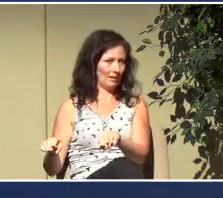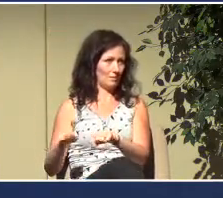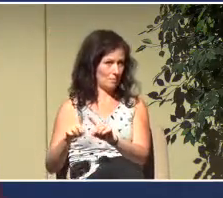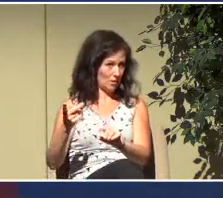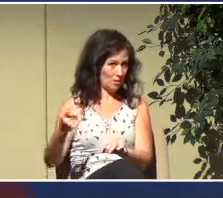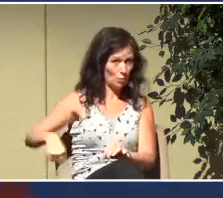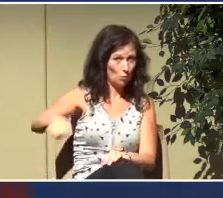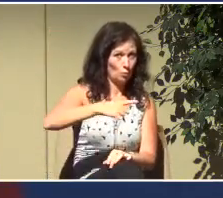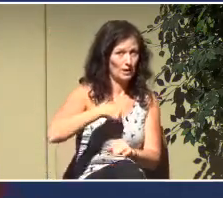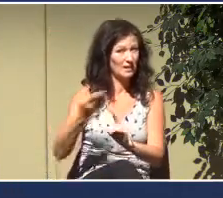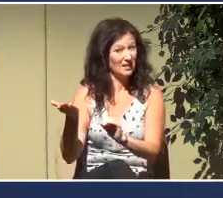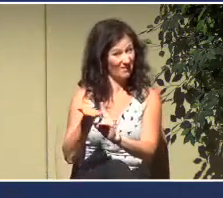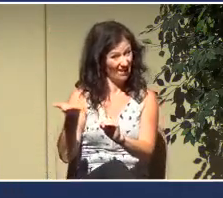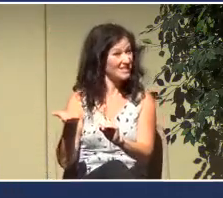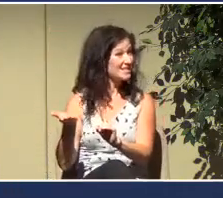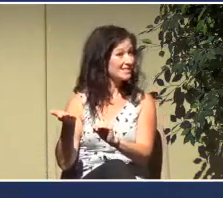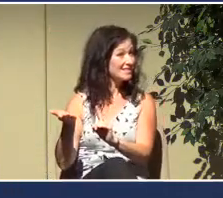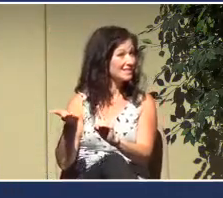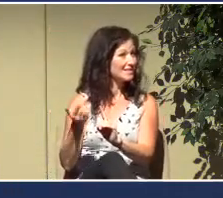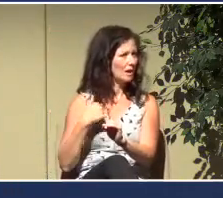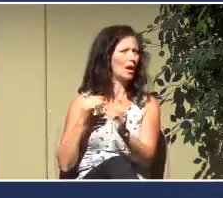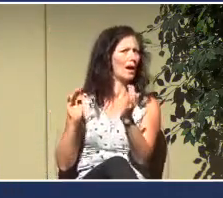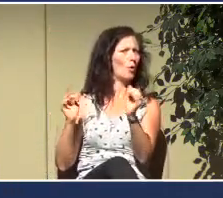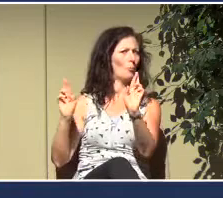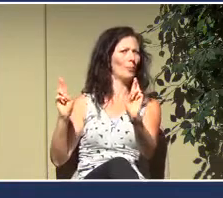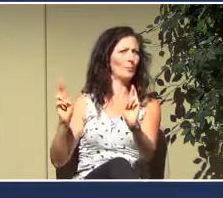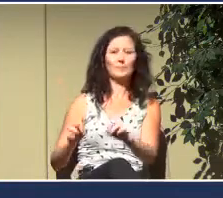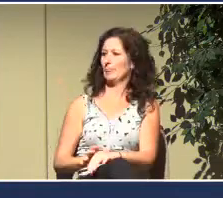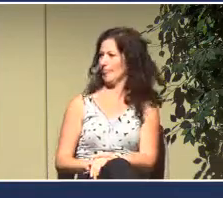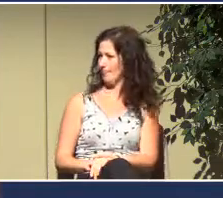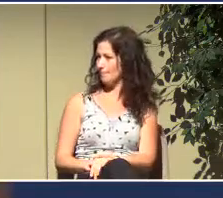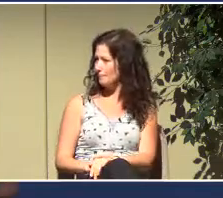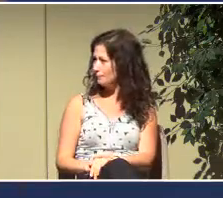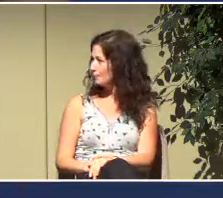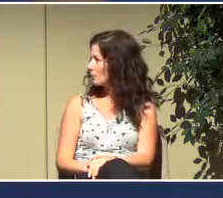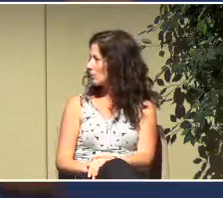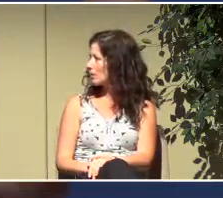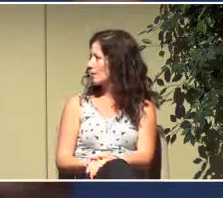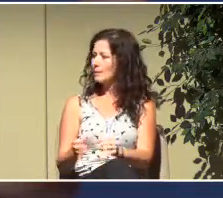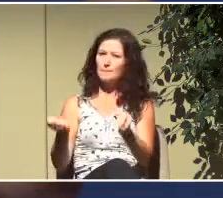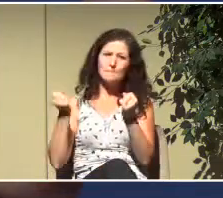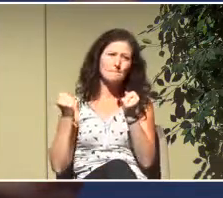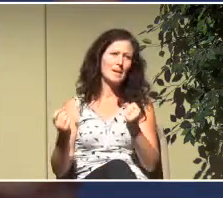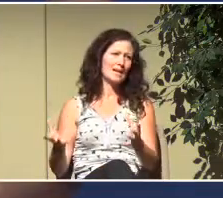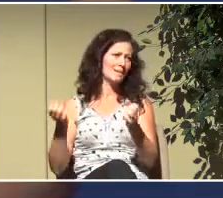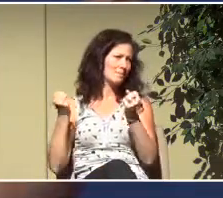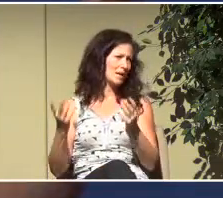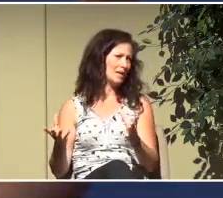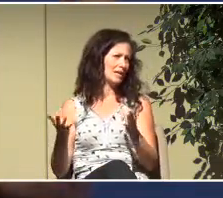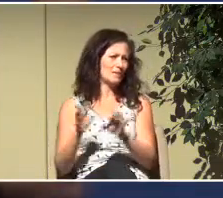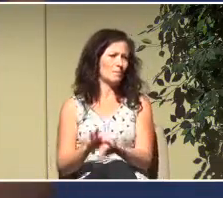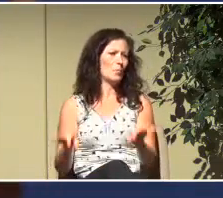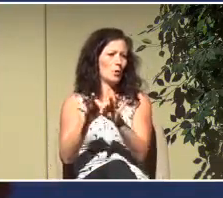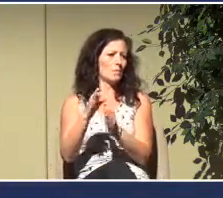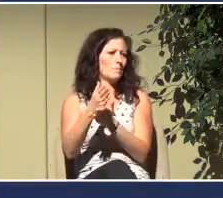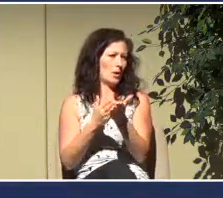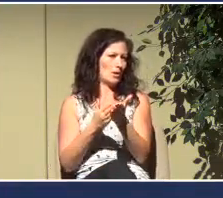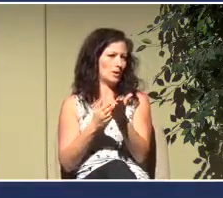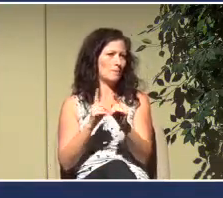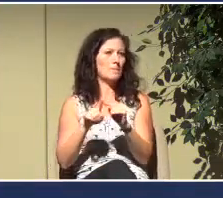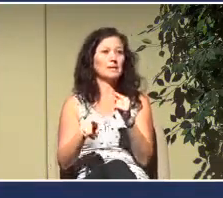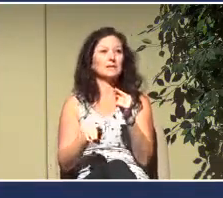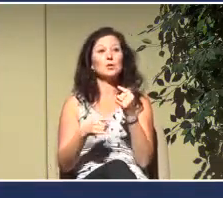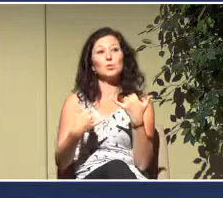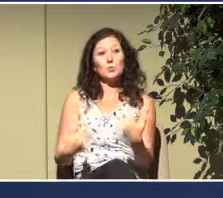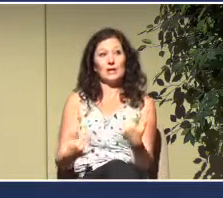I hope so. Okay, so this morning we're going to look at one, there are many important aspects. This morning we're going to look at one